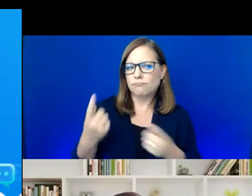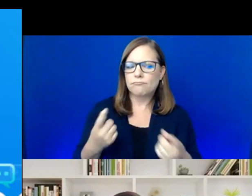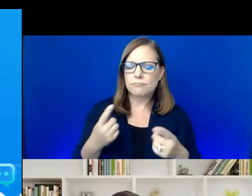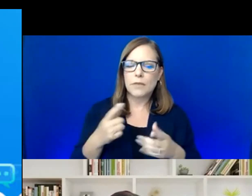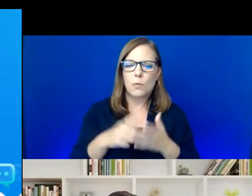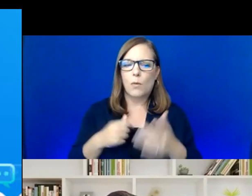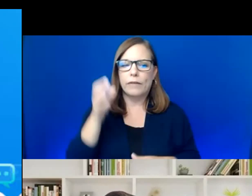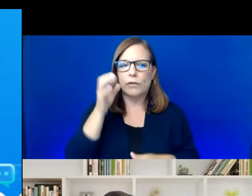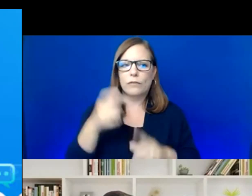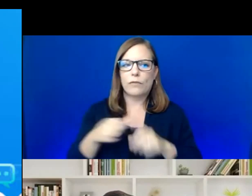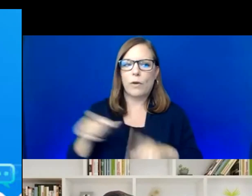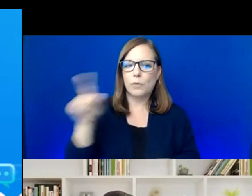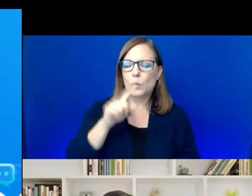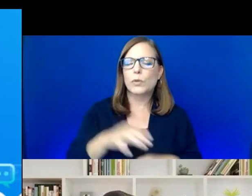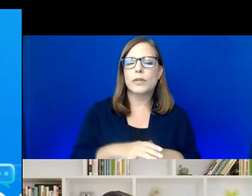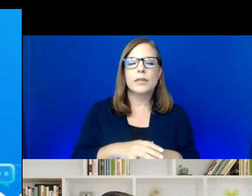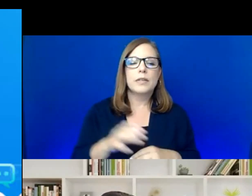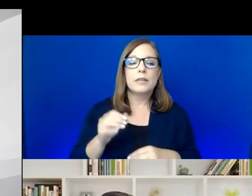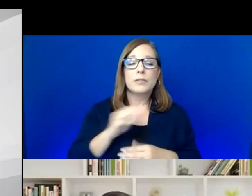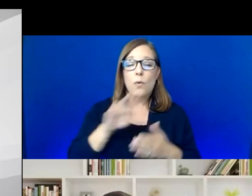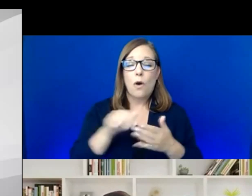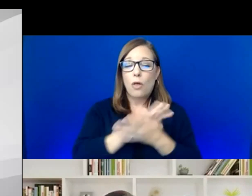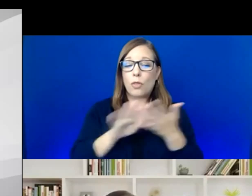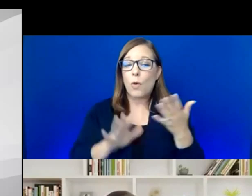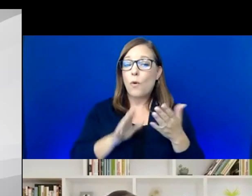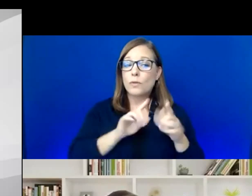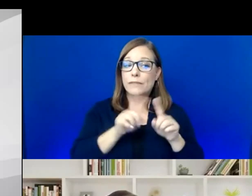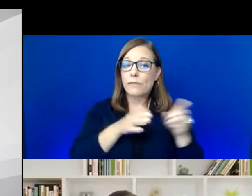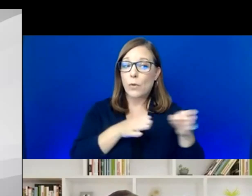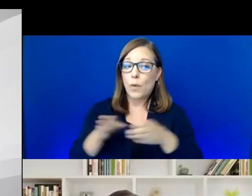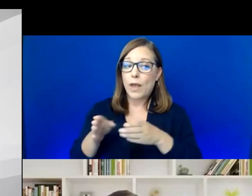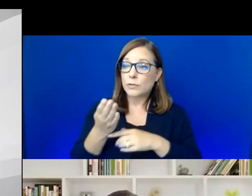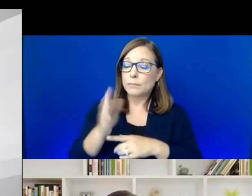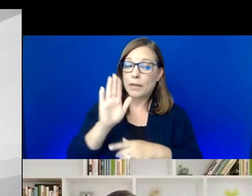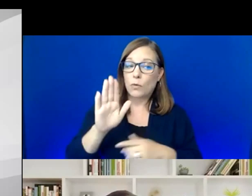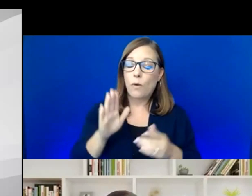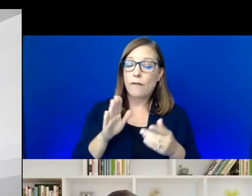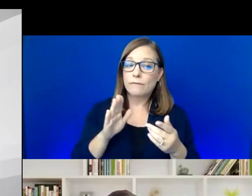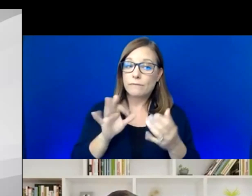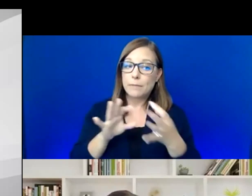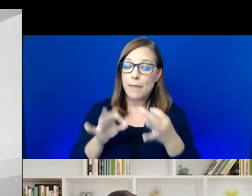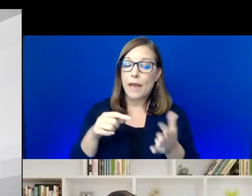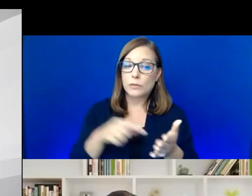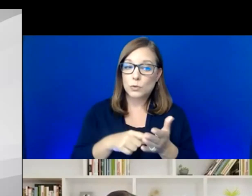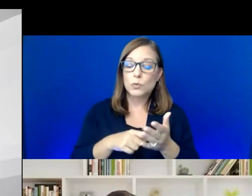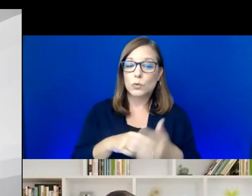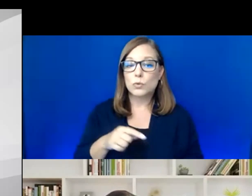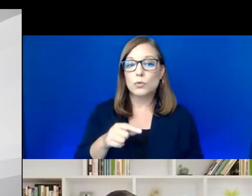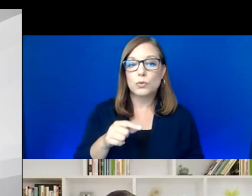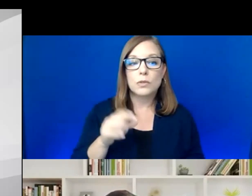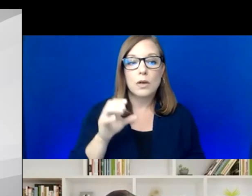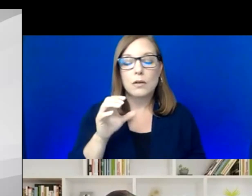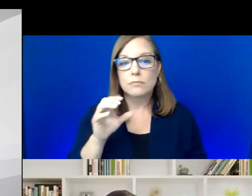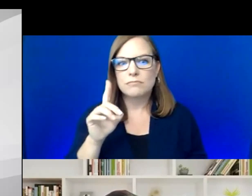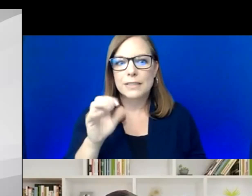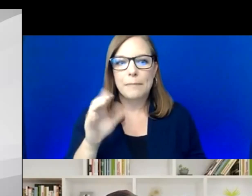The deadline to submit all the feedback is October 15th. Here you'll see where you can find the information on